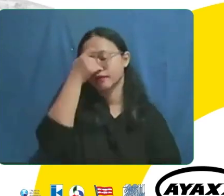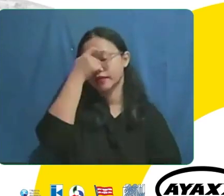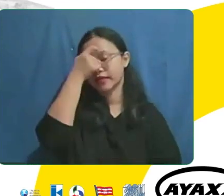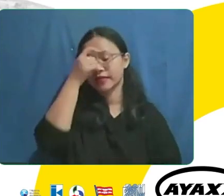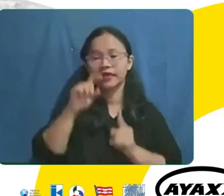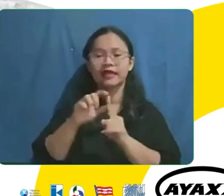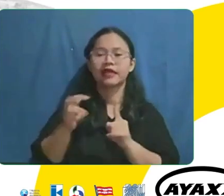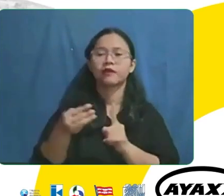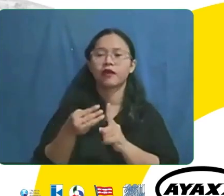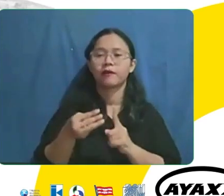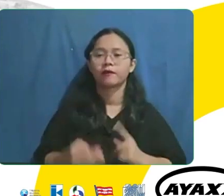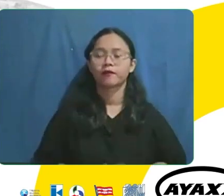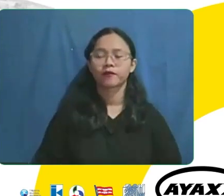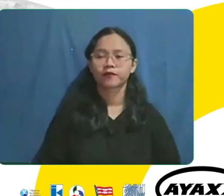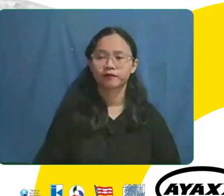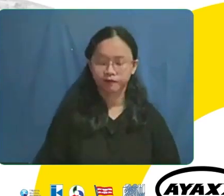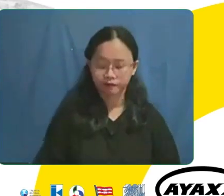high vulnerable.